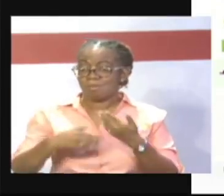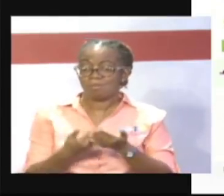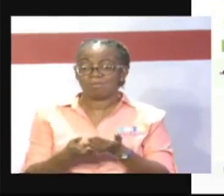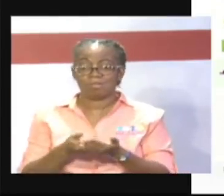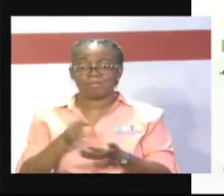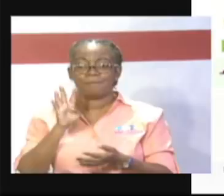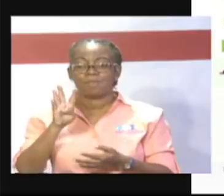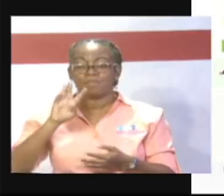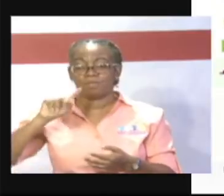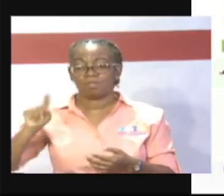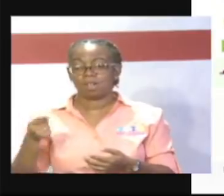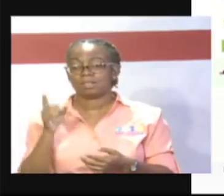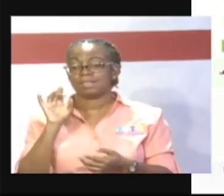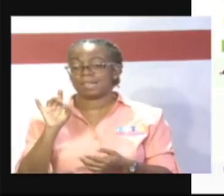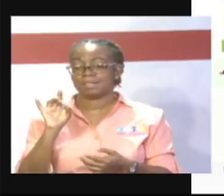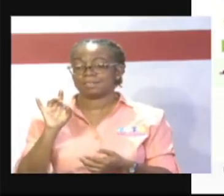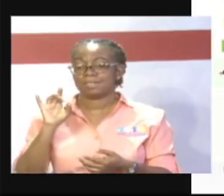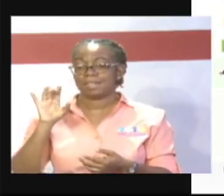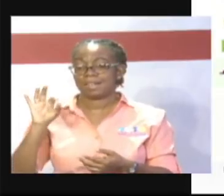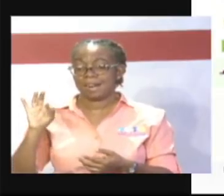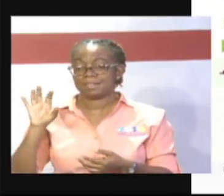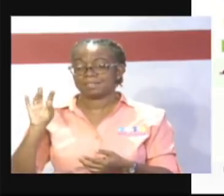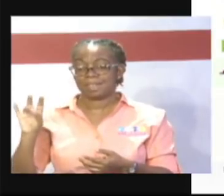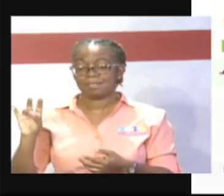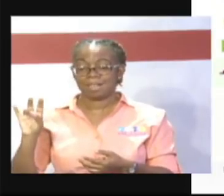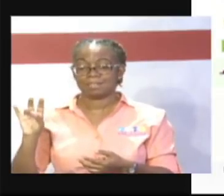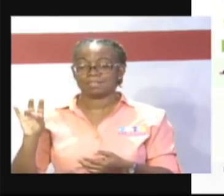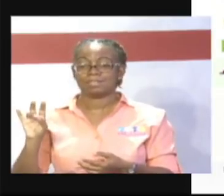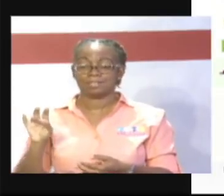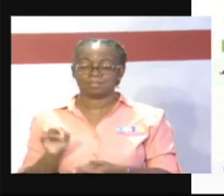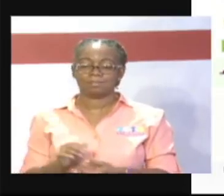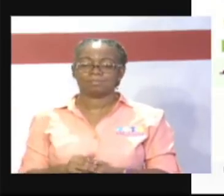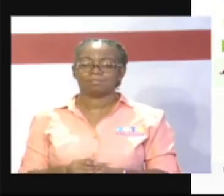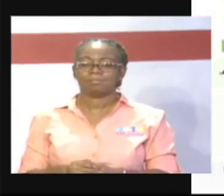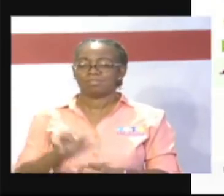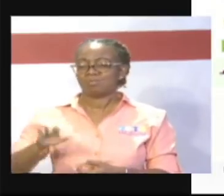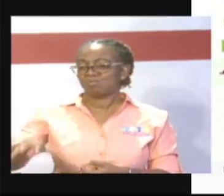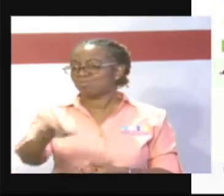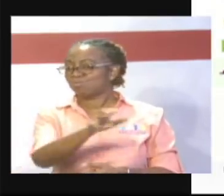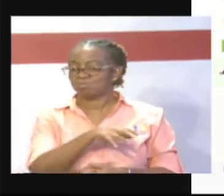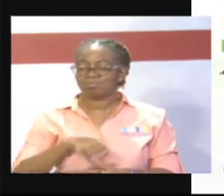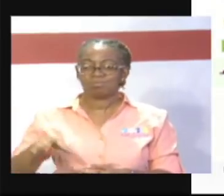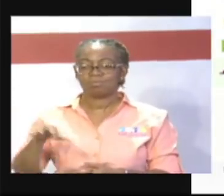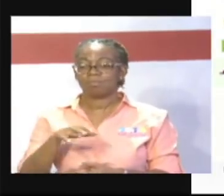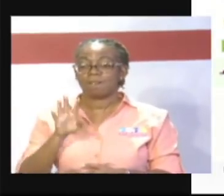to 4,898, and these are distributed as follows.